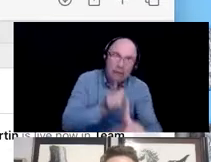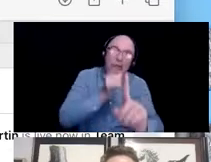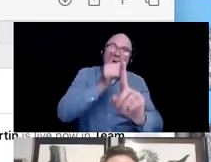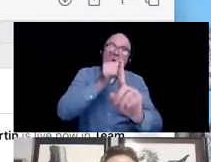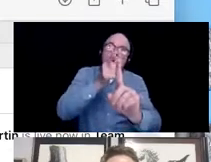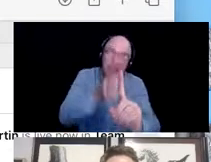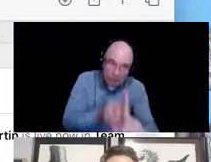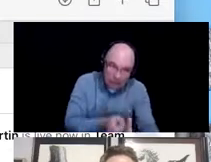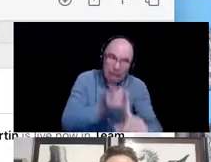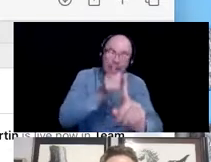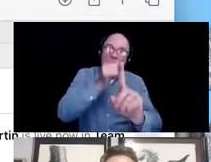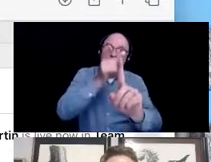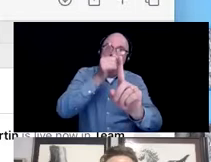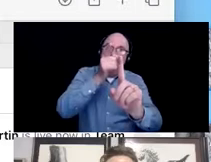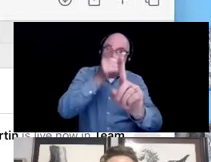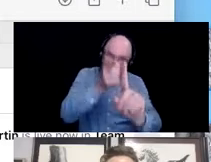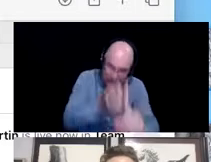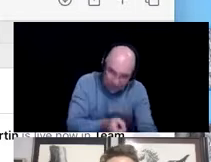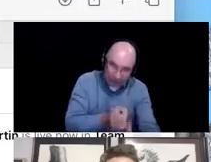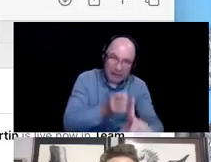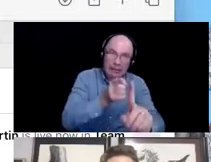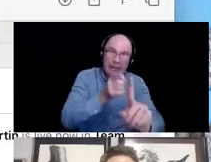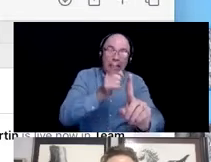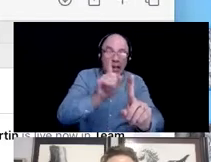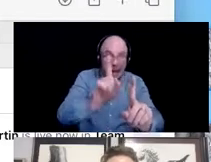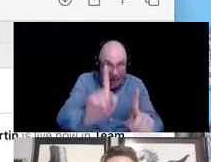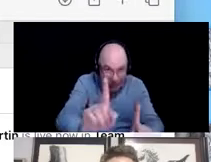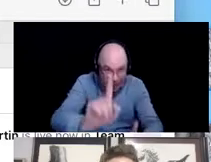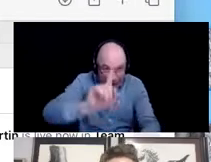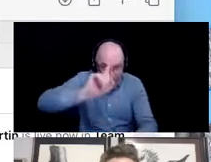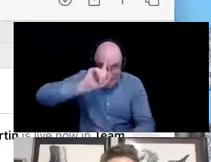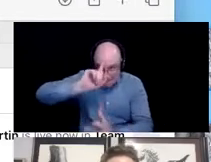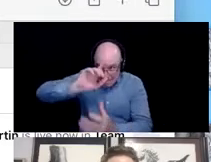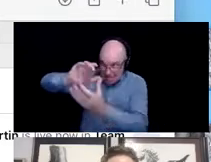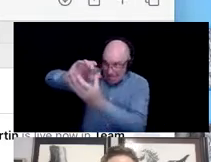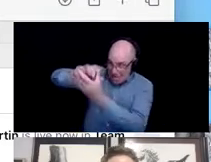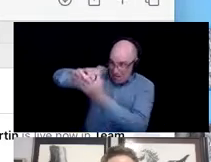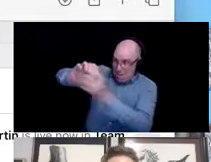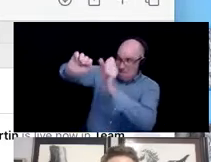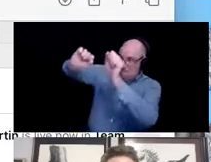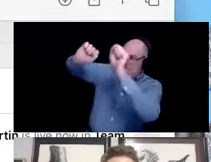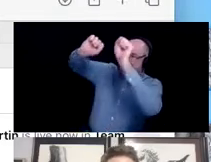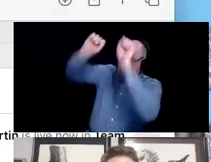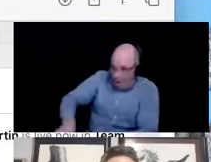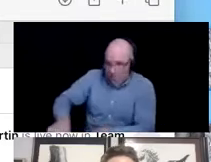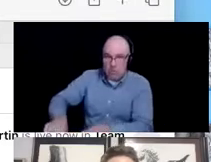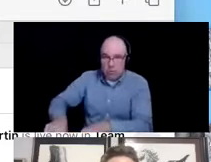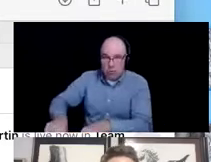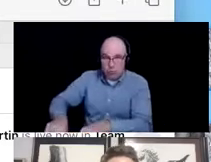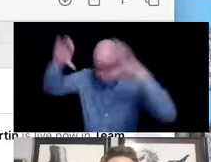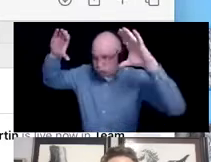remember that and tap into that belief of the possibility, right? To remember that